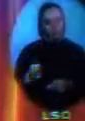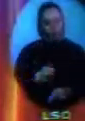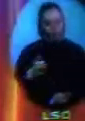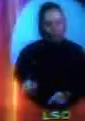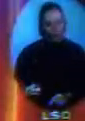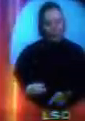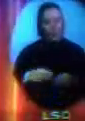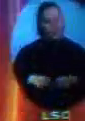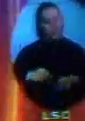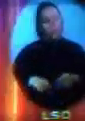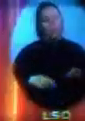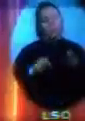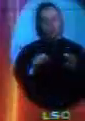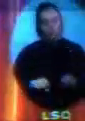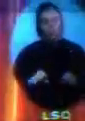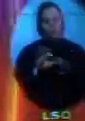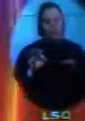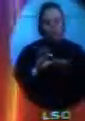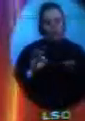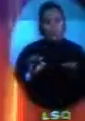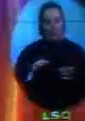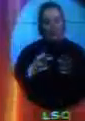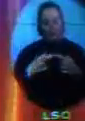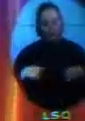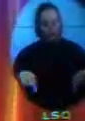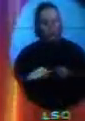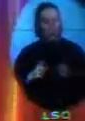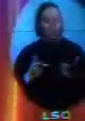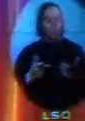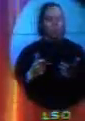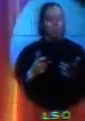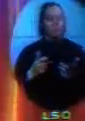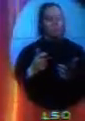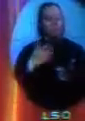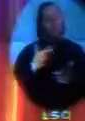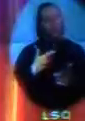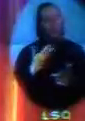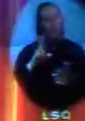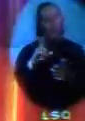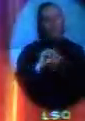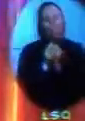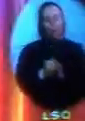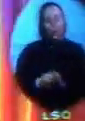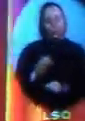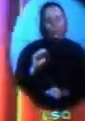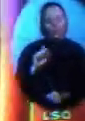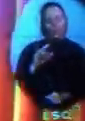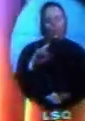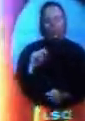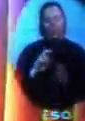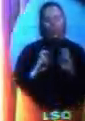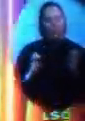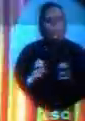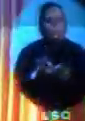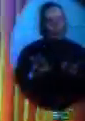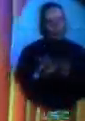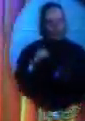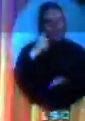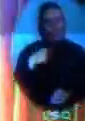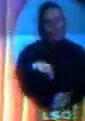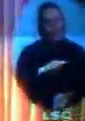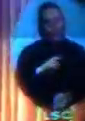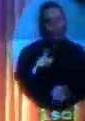tell this House, and in fact all Canadians, why Senate reform is so important to our government? The Honourable Minister of State for